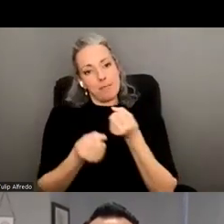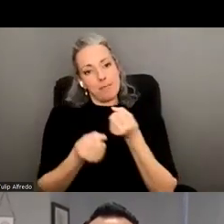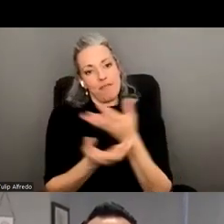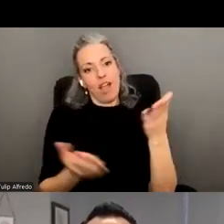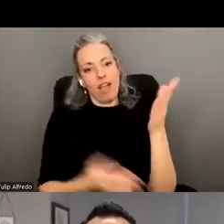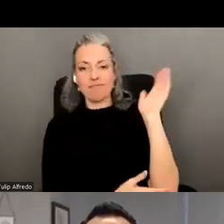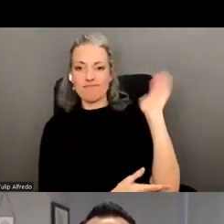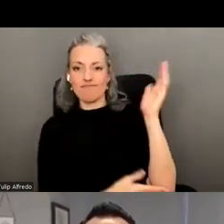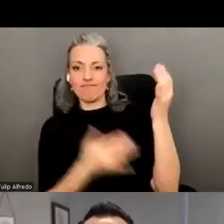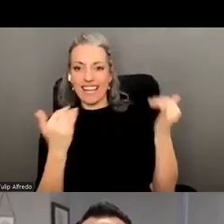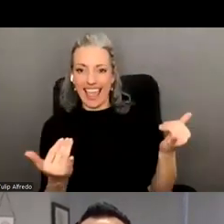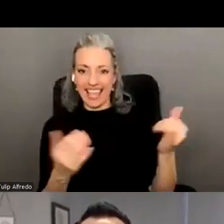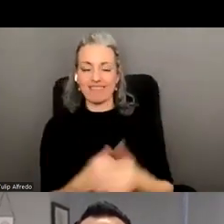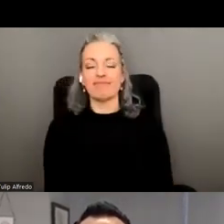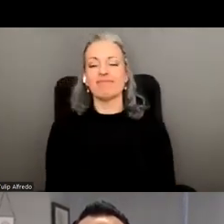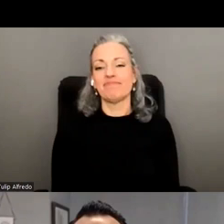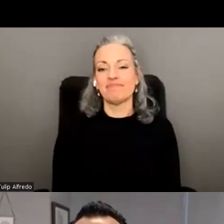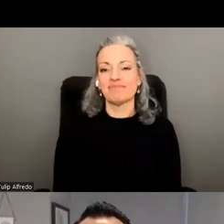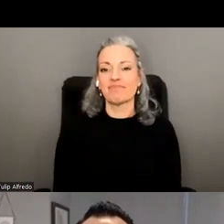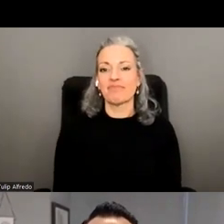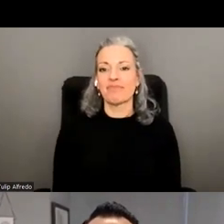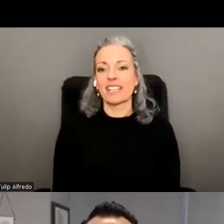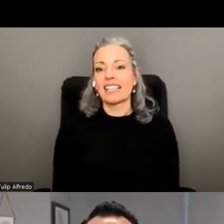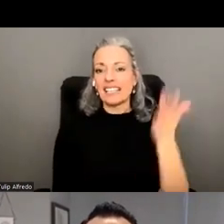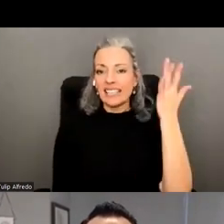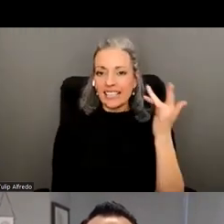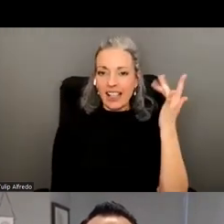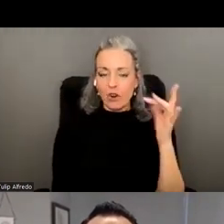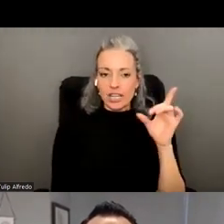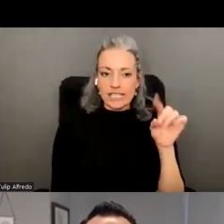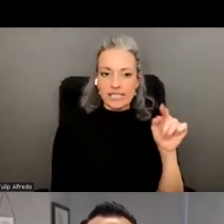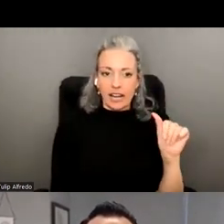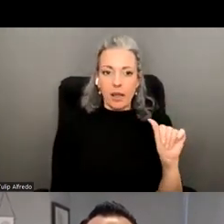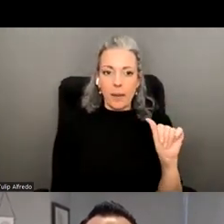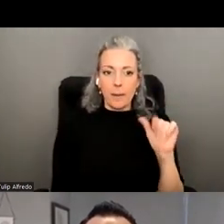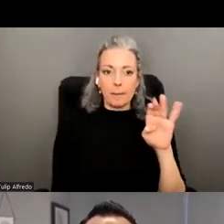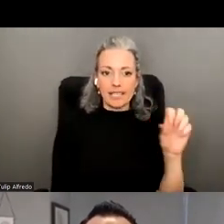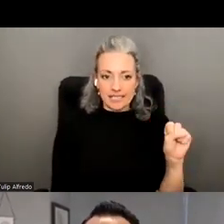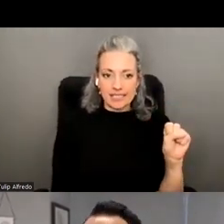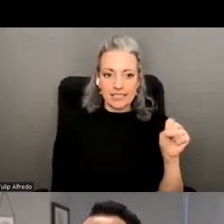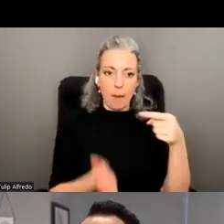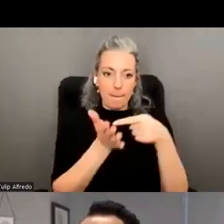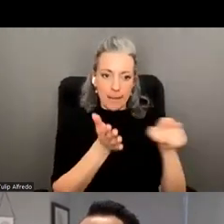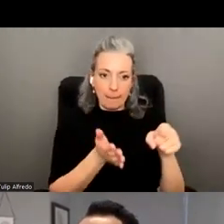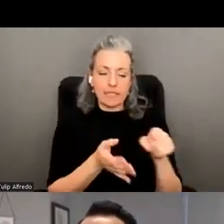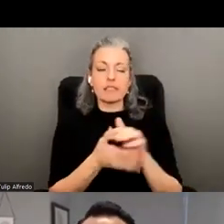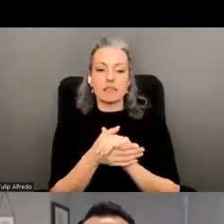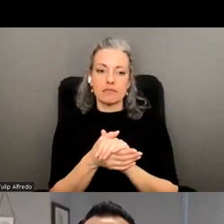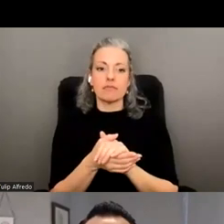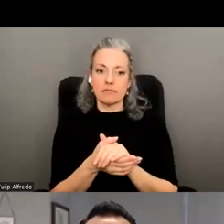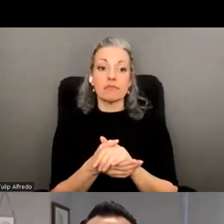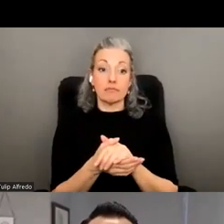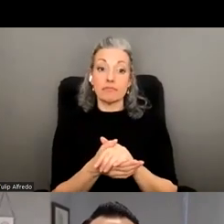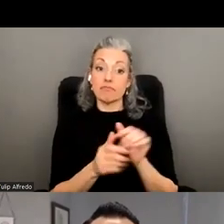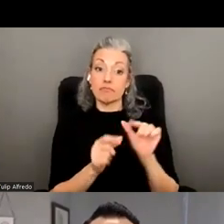today of California's all-payer claims database, the healthcare payments database. And I'm sharing my screen now,